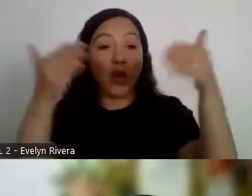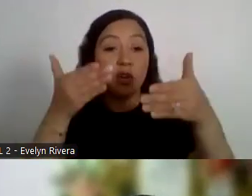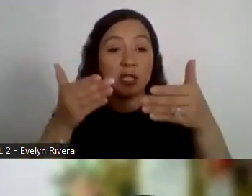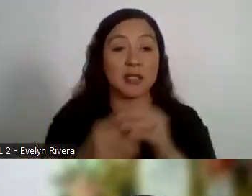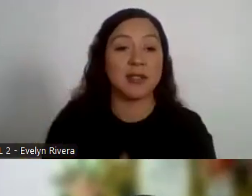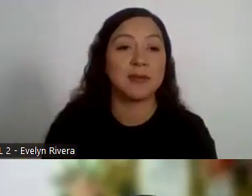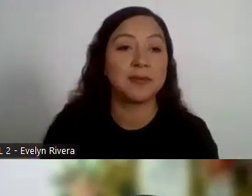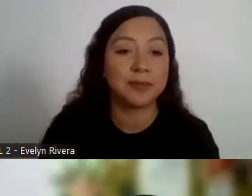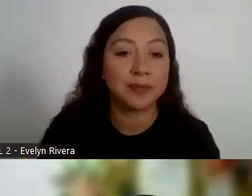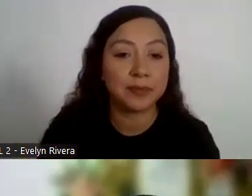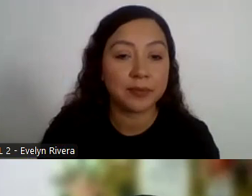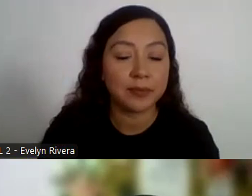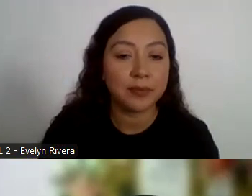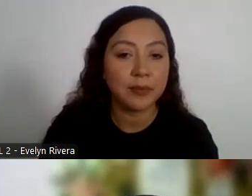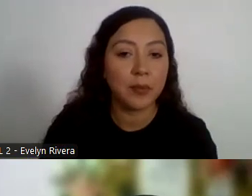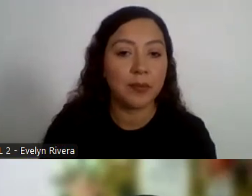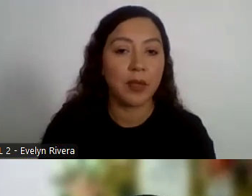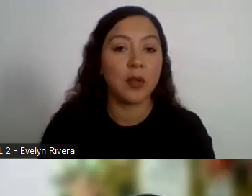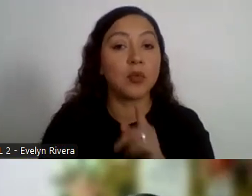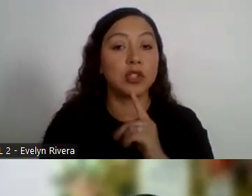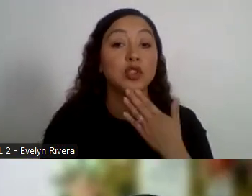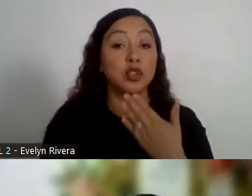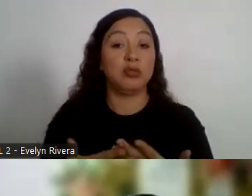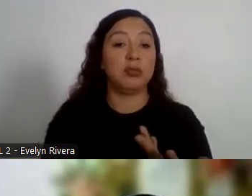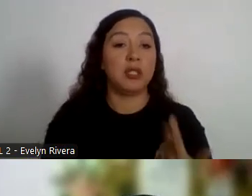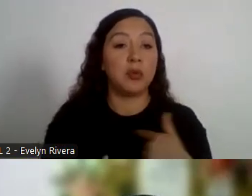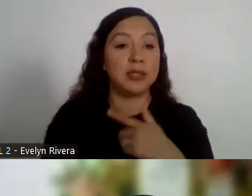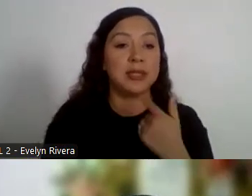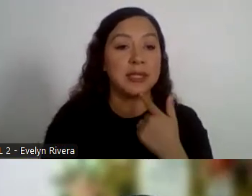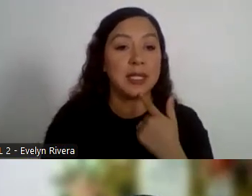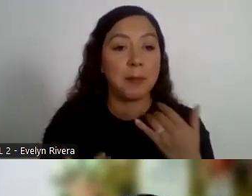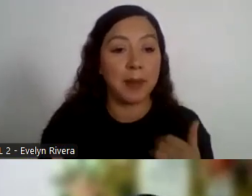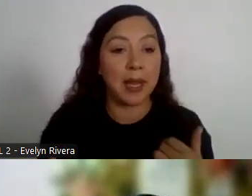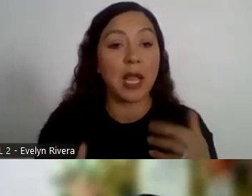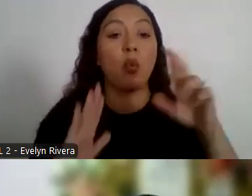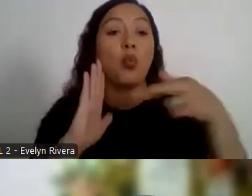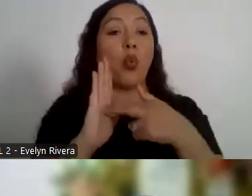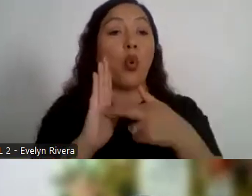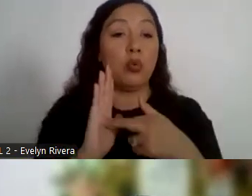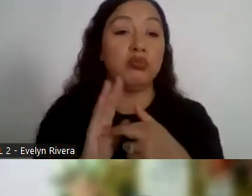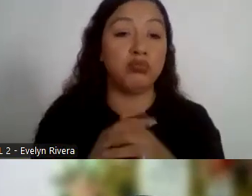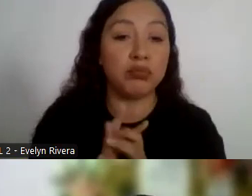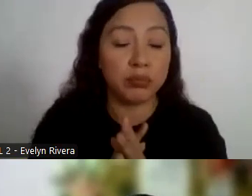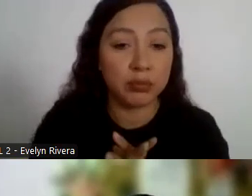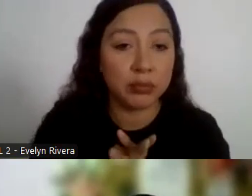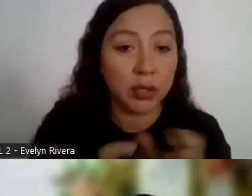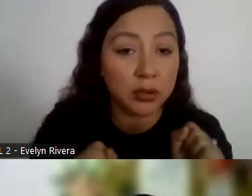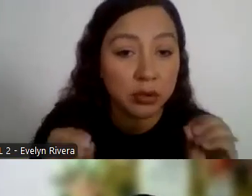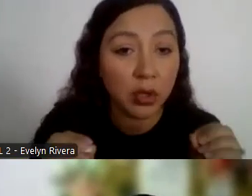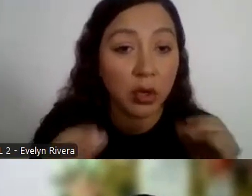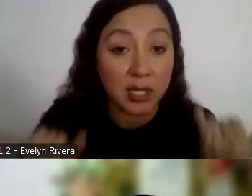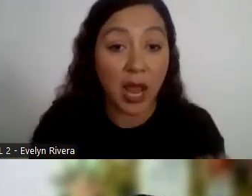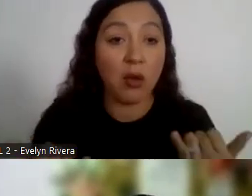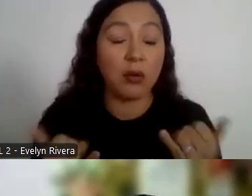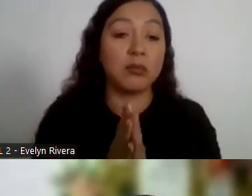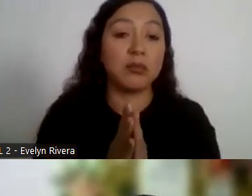to that as well. And as I said, you also can play a role with the Lived Experience Advisory Board. So at this time, I'd